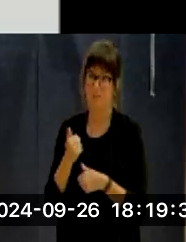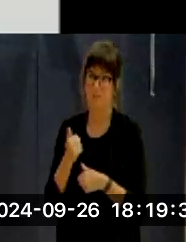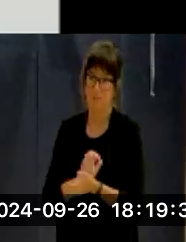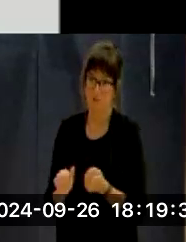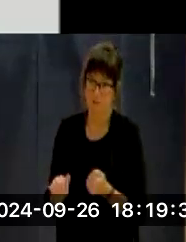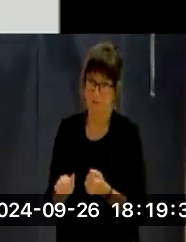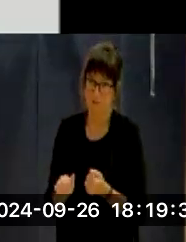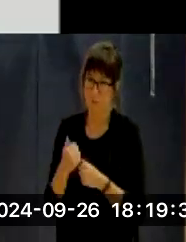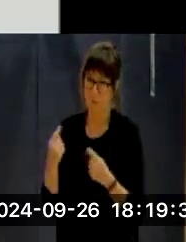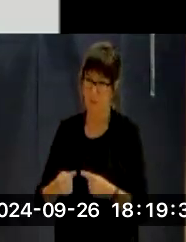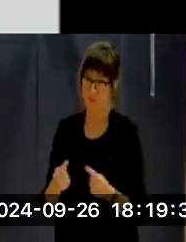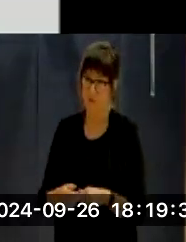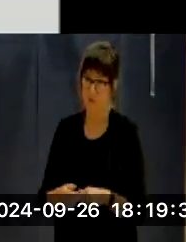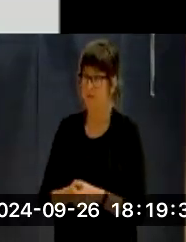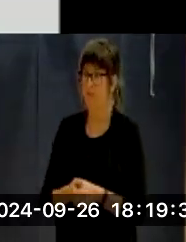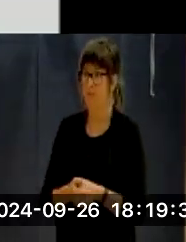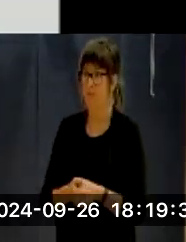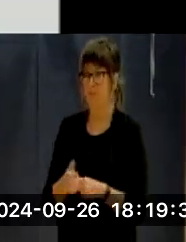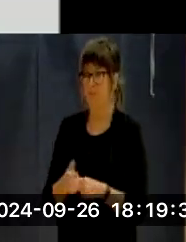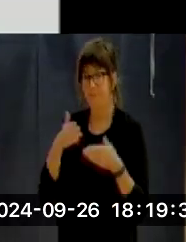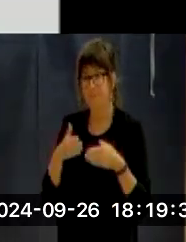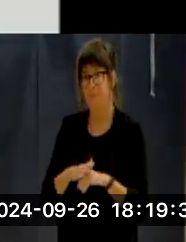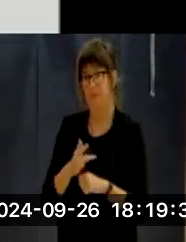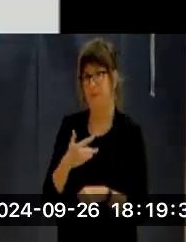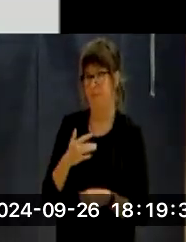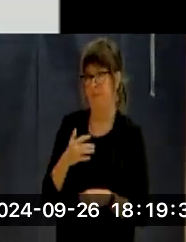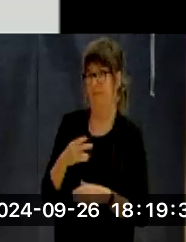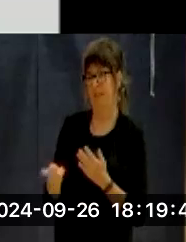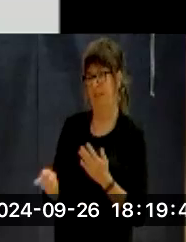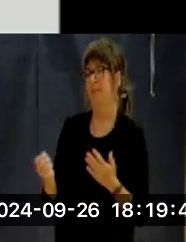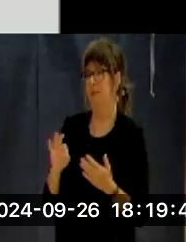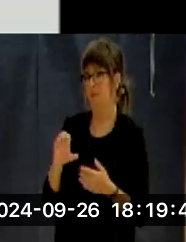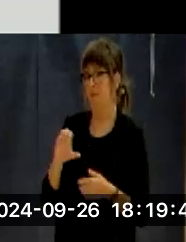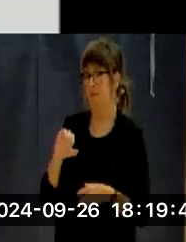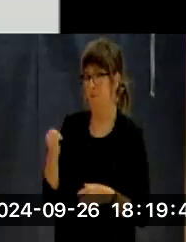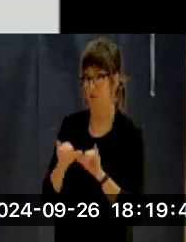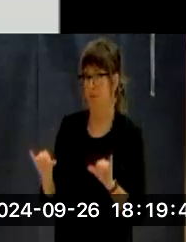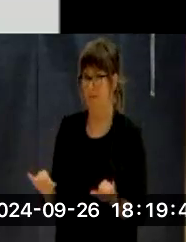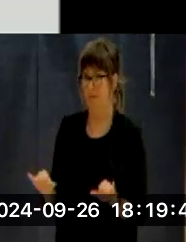most harmful. I focus on the failings of the criminal justice system.